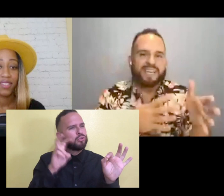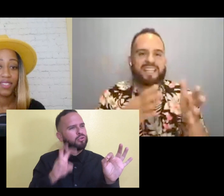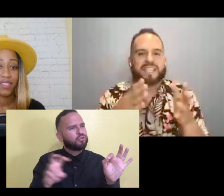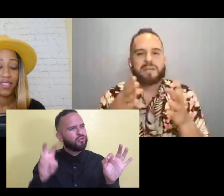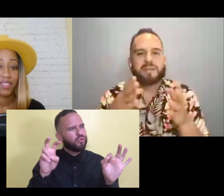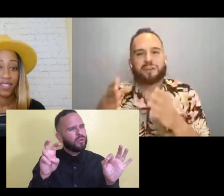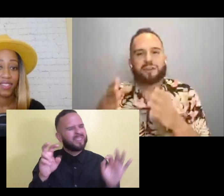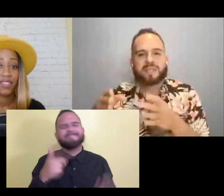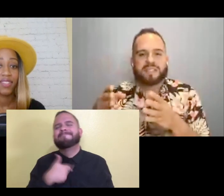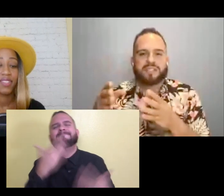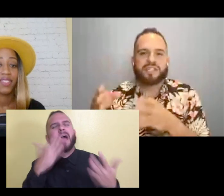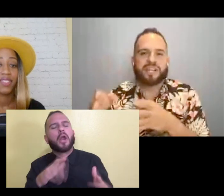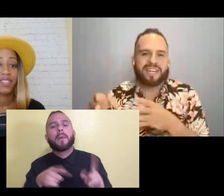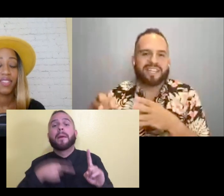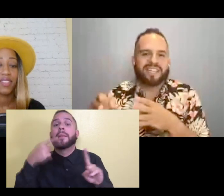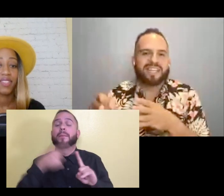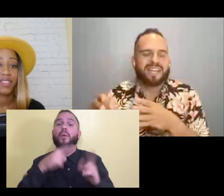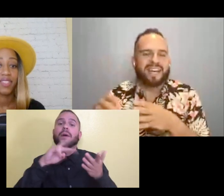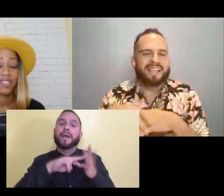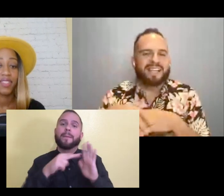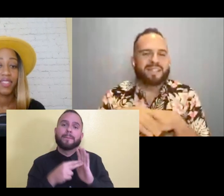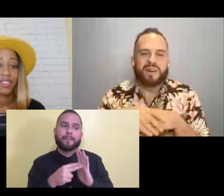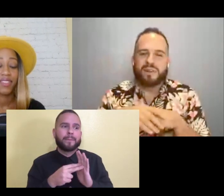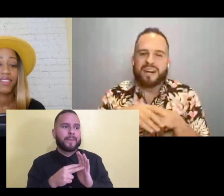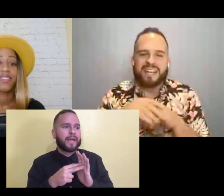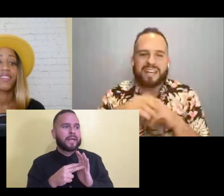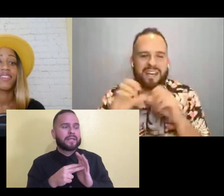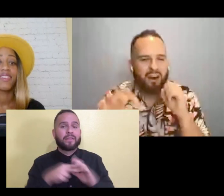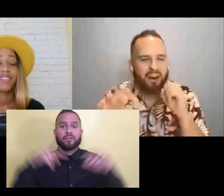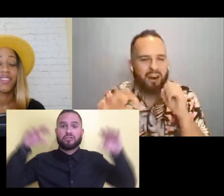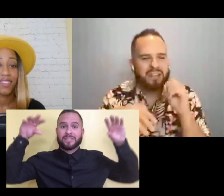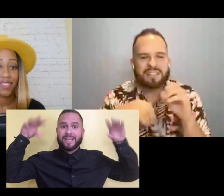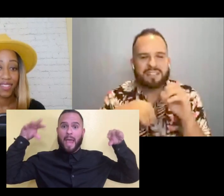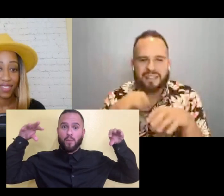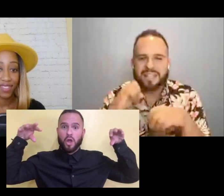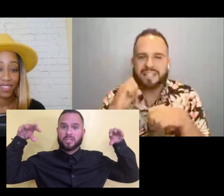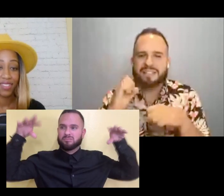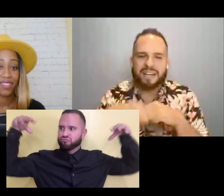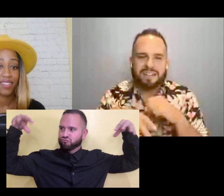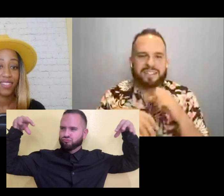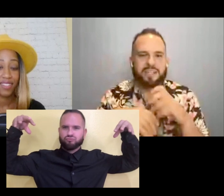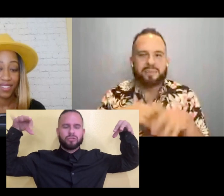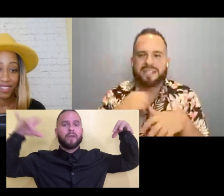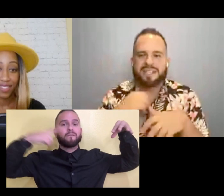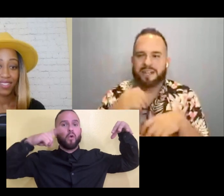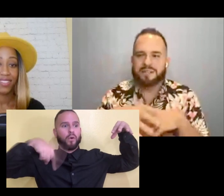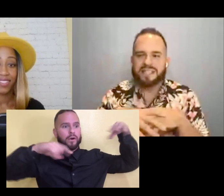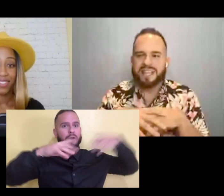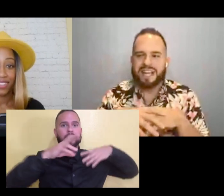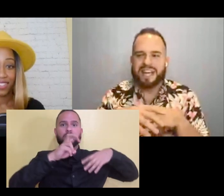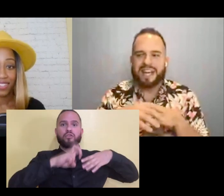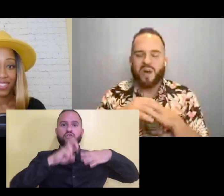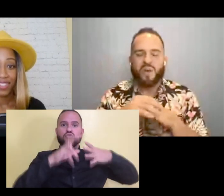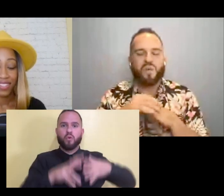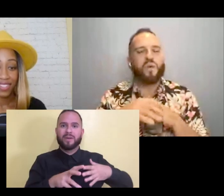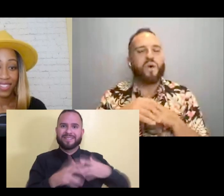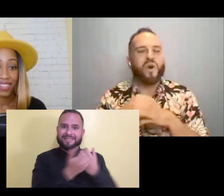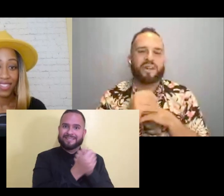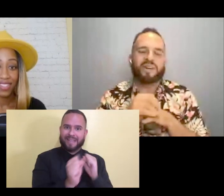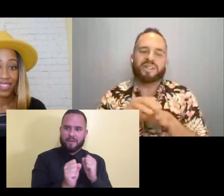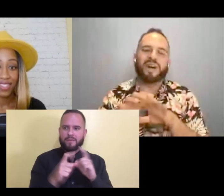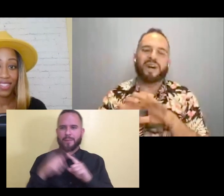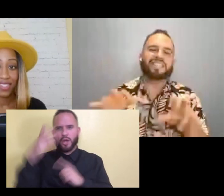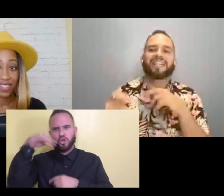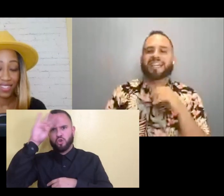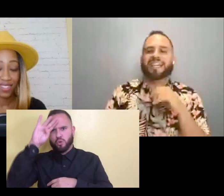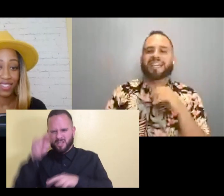and to keep the Cubans in check. And so again, all of these little insider tidbits that I'm just like, whoa, so